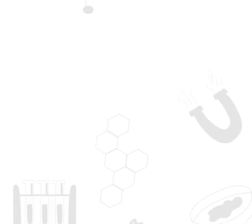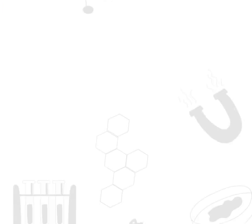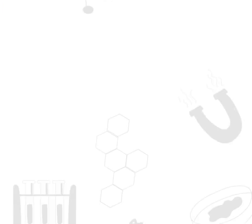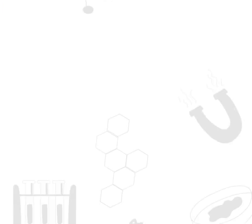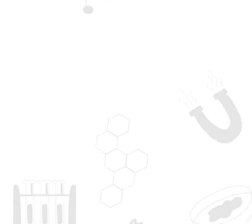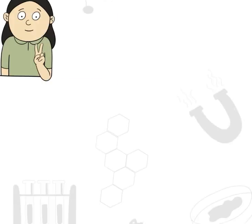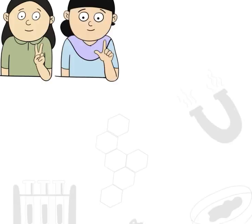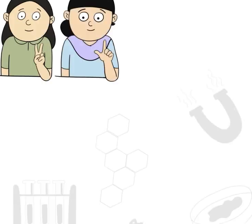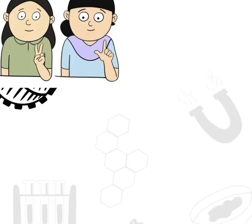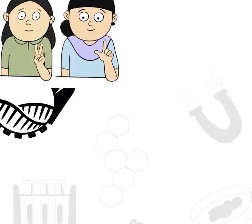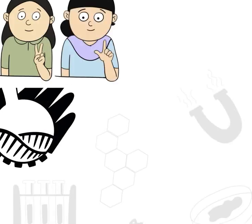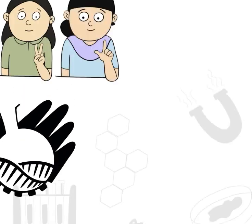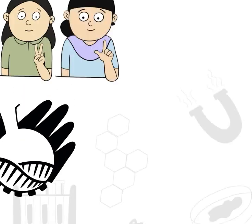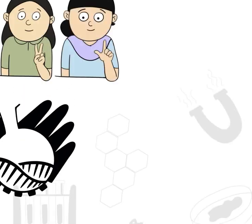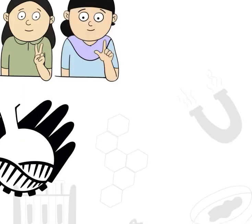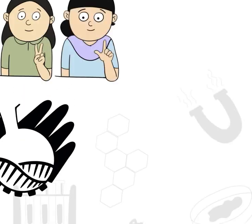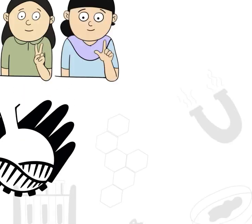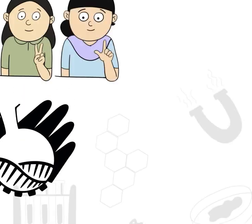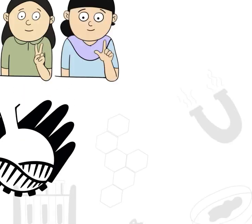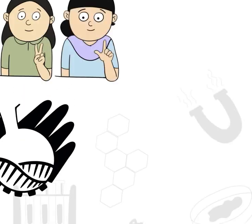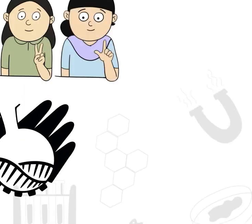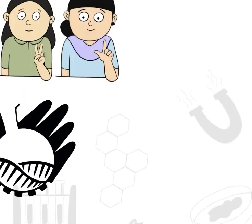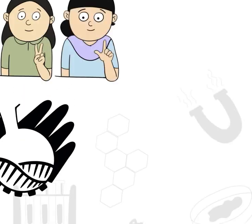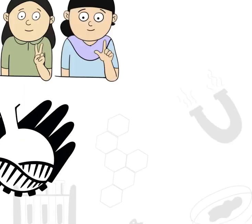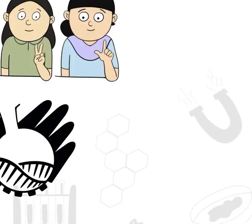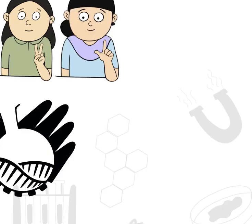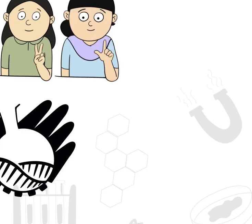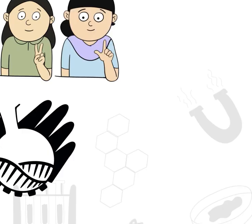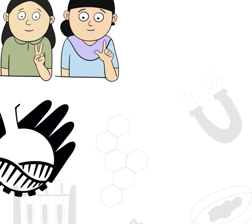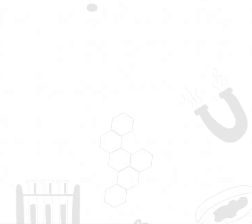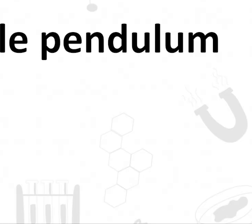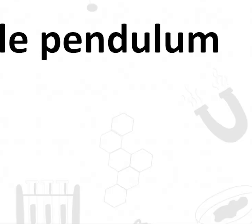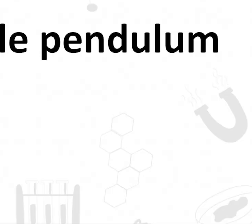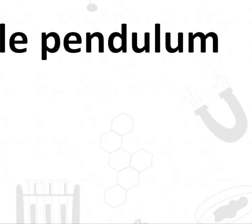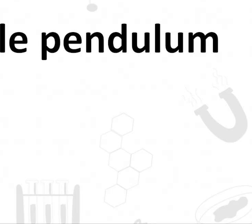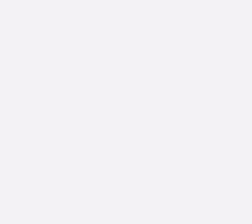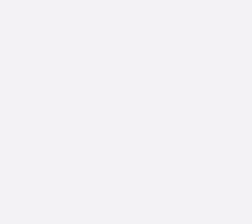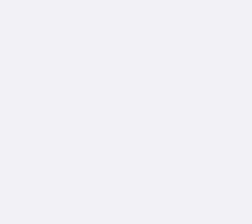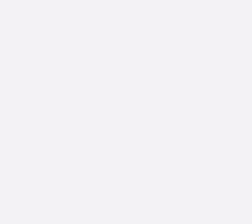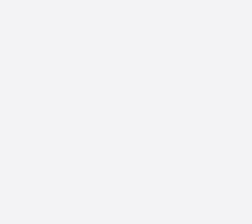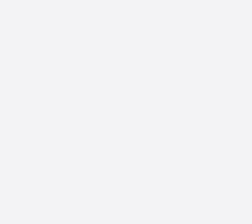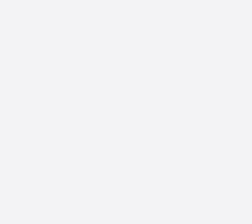Welcome to ISL Enabled Virtual Lab of CSIR.